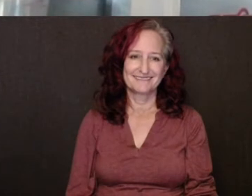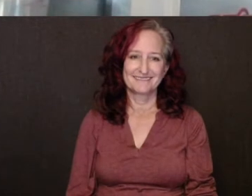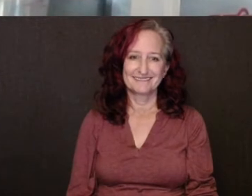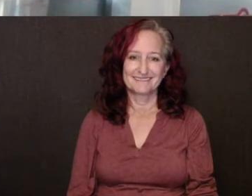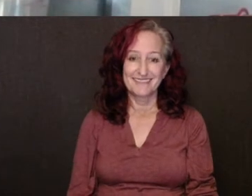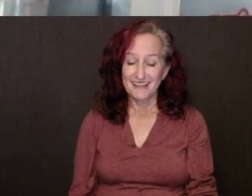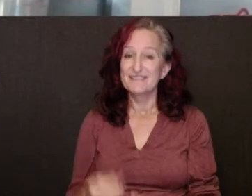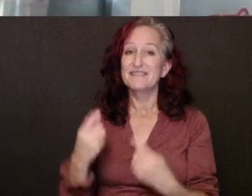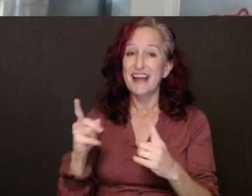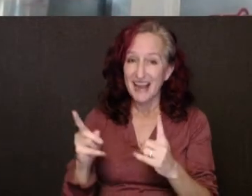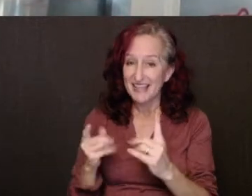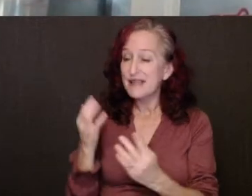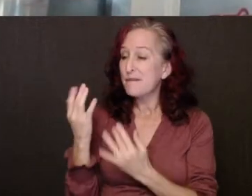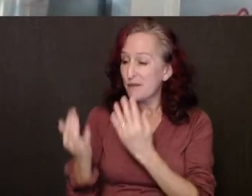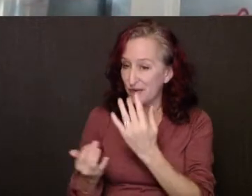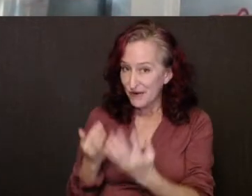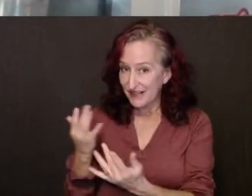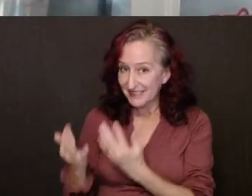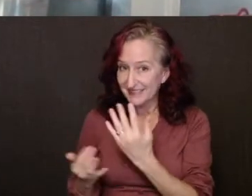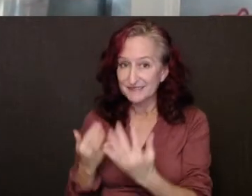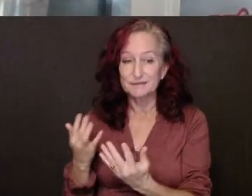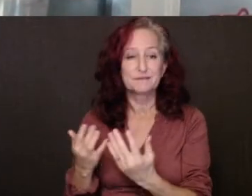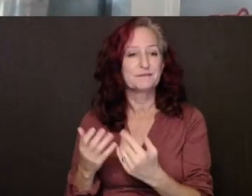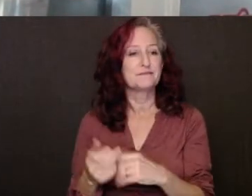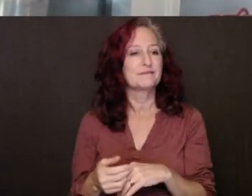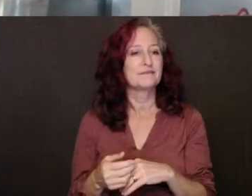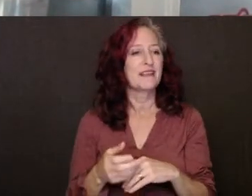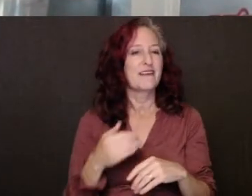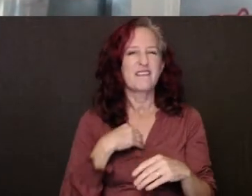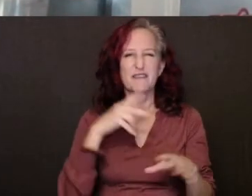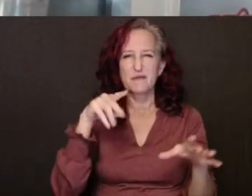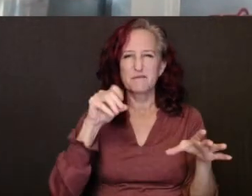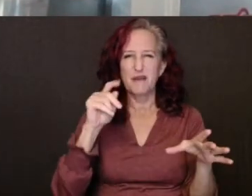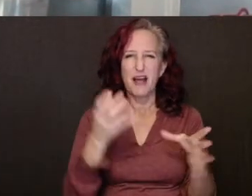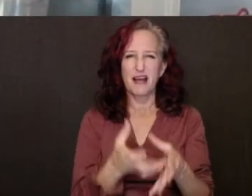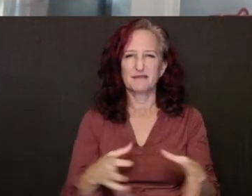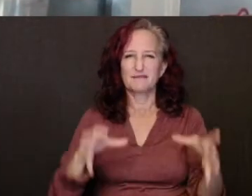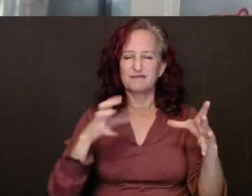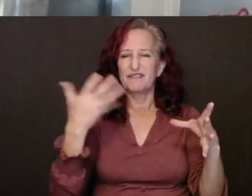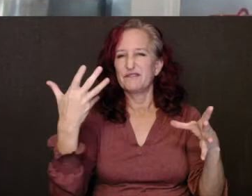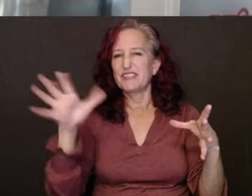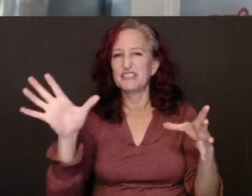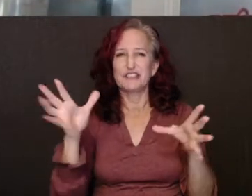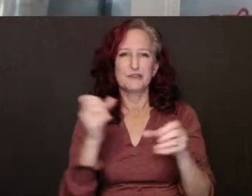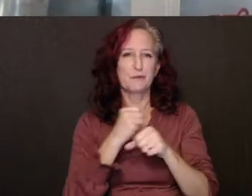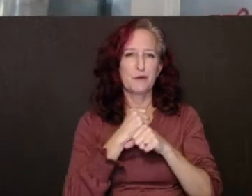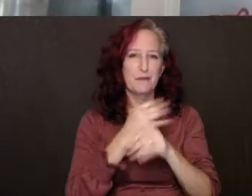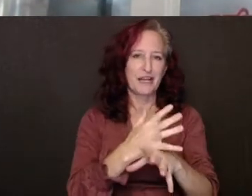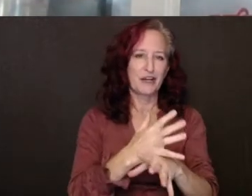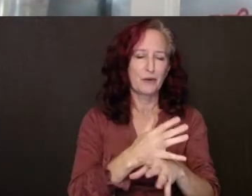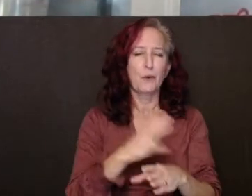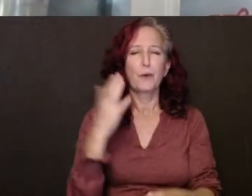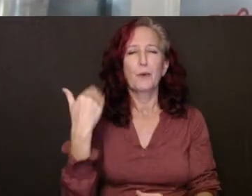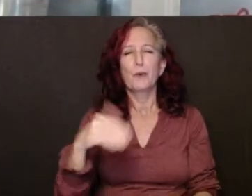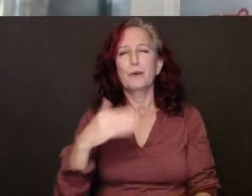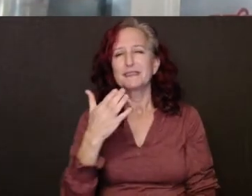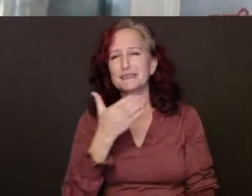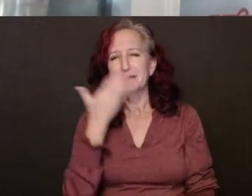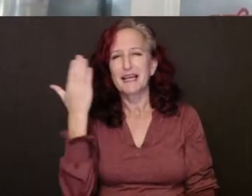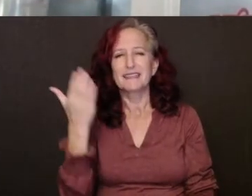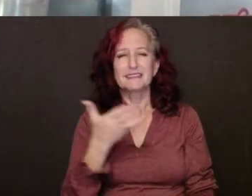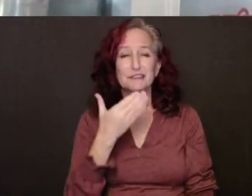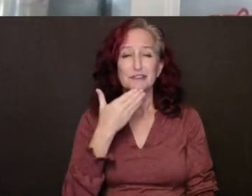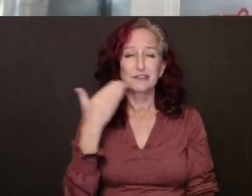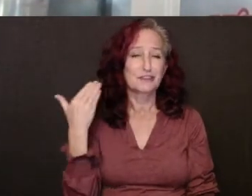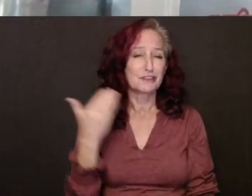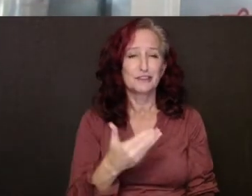All of that comes together, to me, personally, with the hominy, it's like a beautiful marriage. And as this is coming to